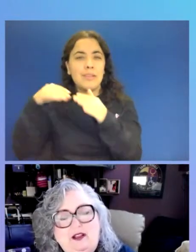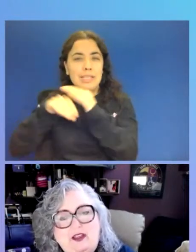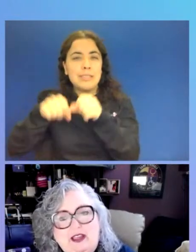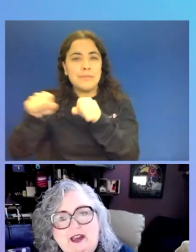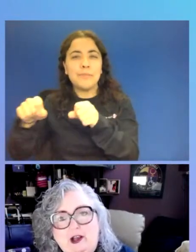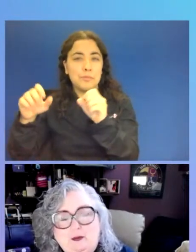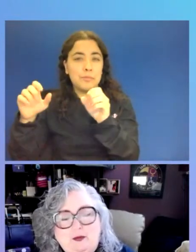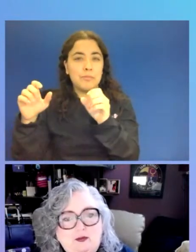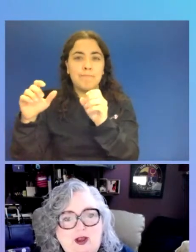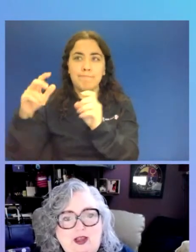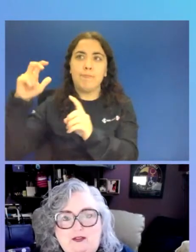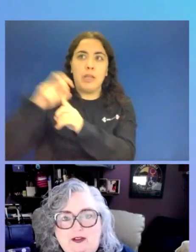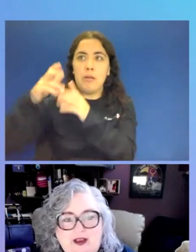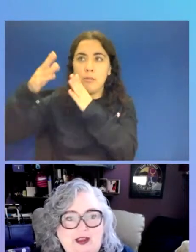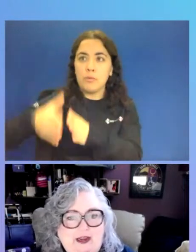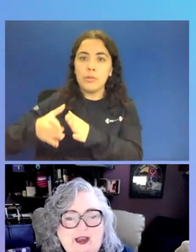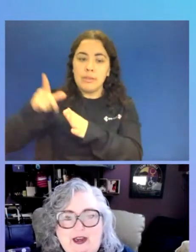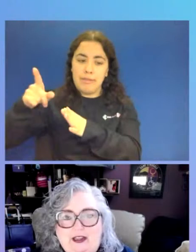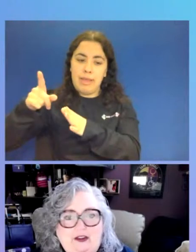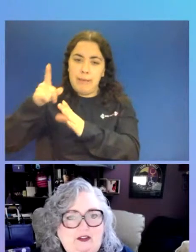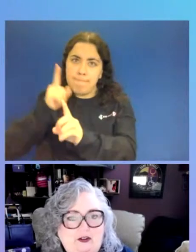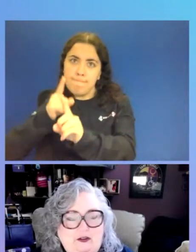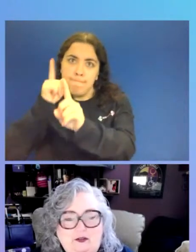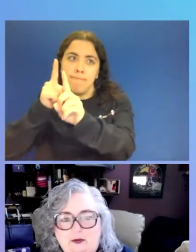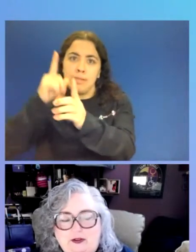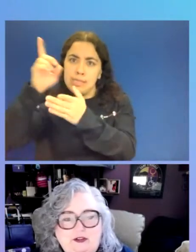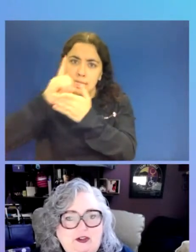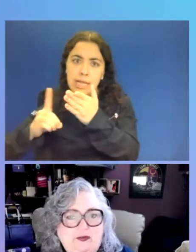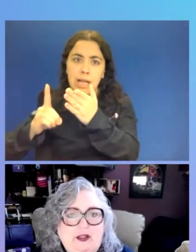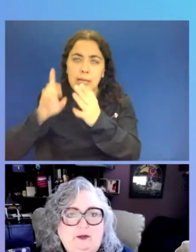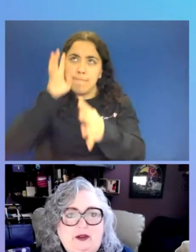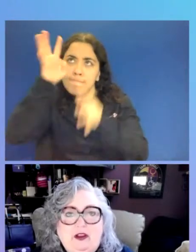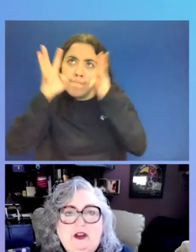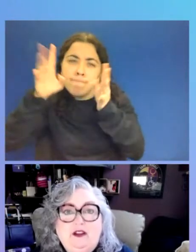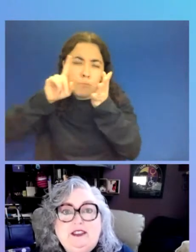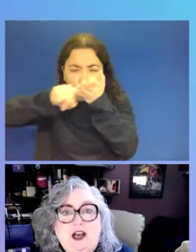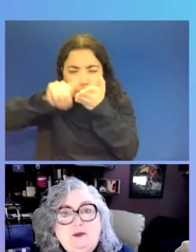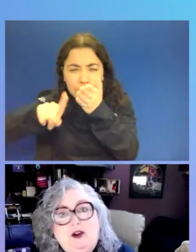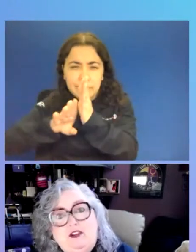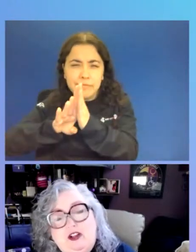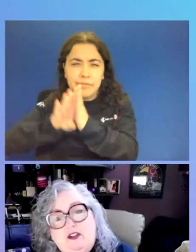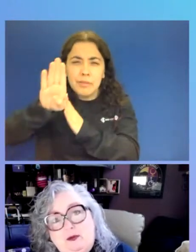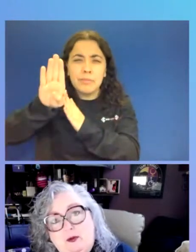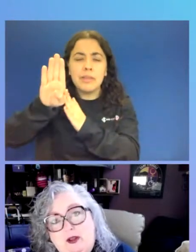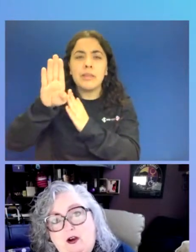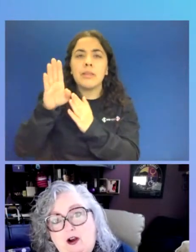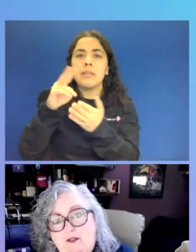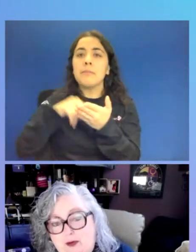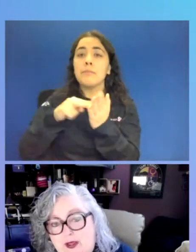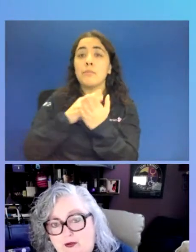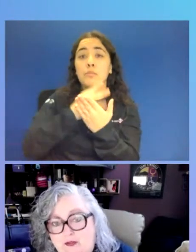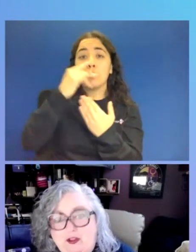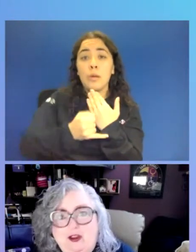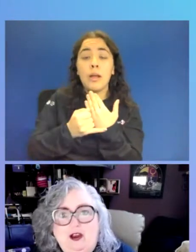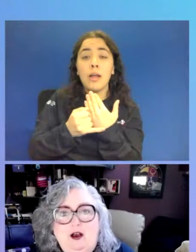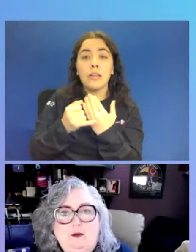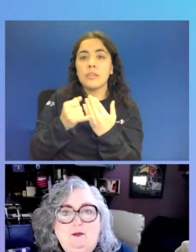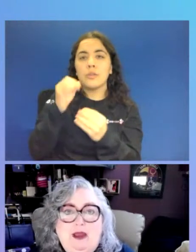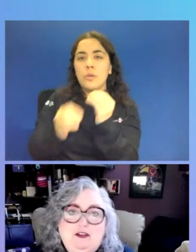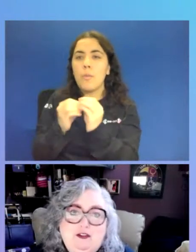champion that can help drive design, ideation, research and development, stop projects from going off the